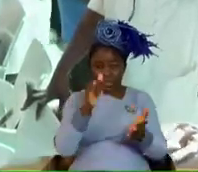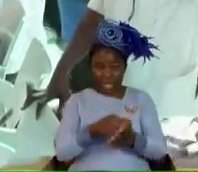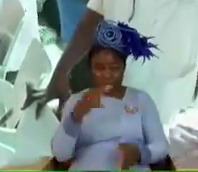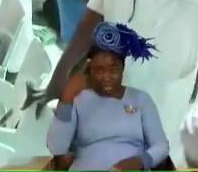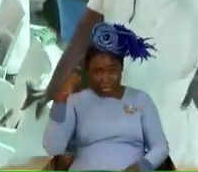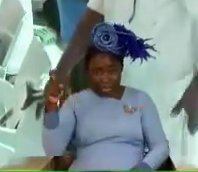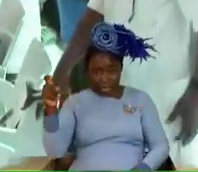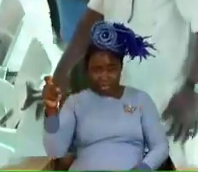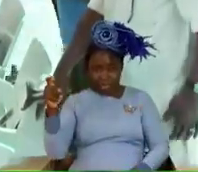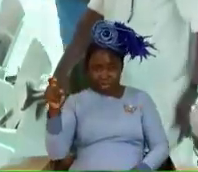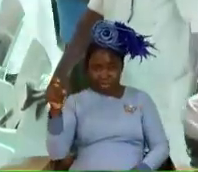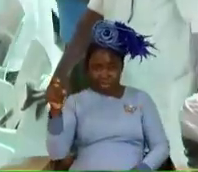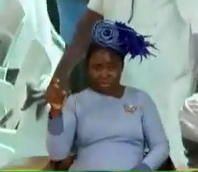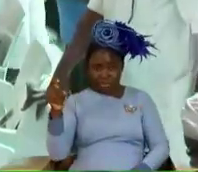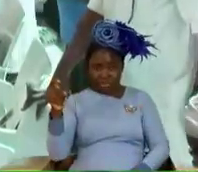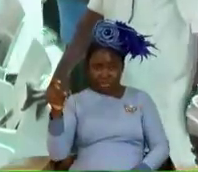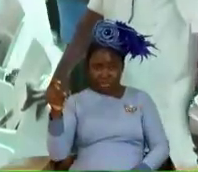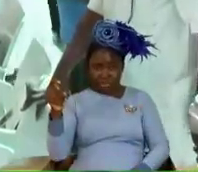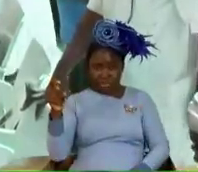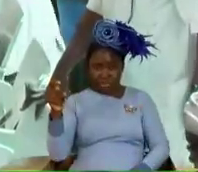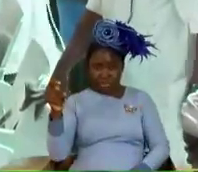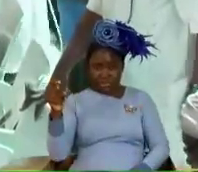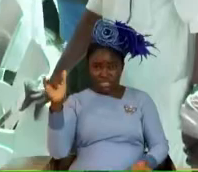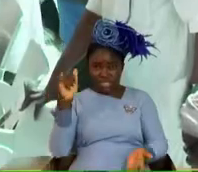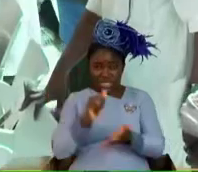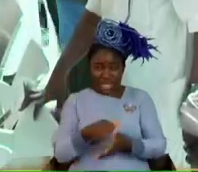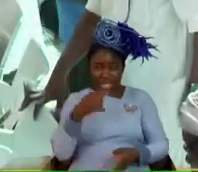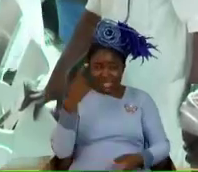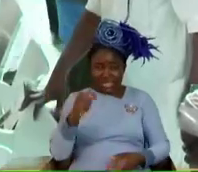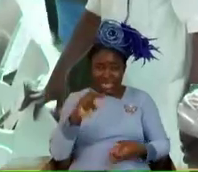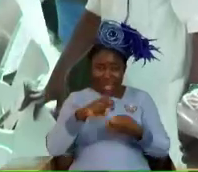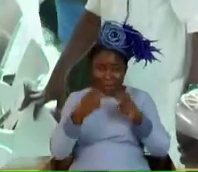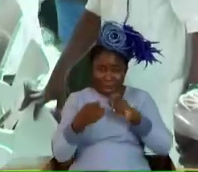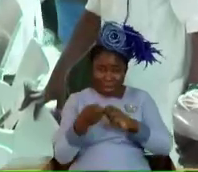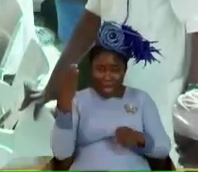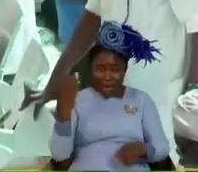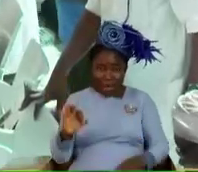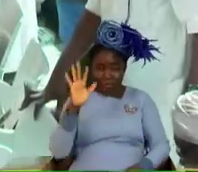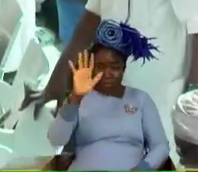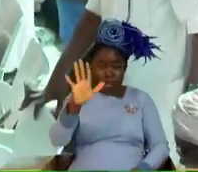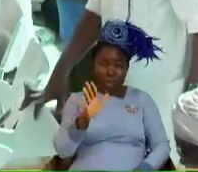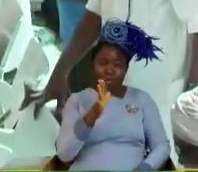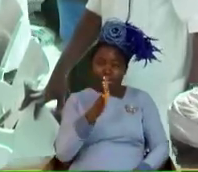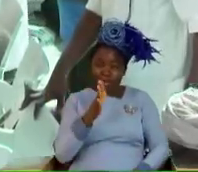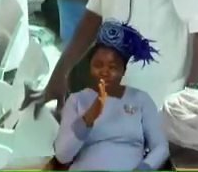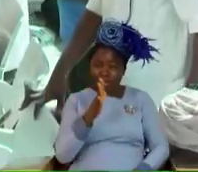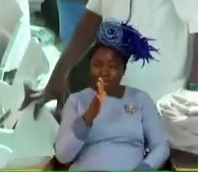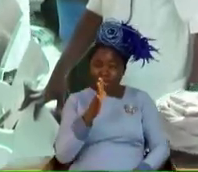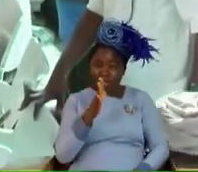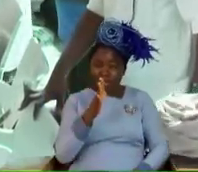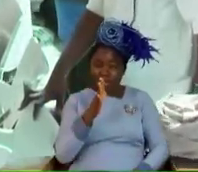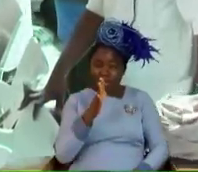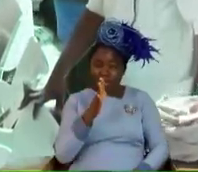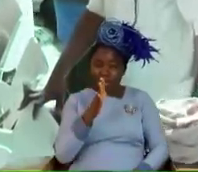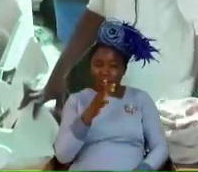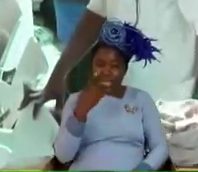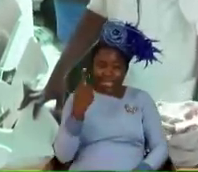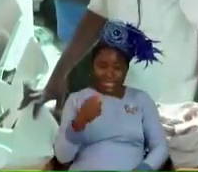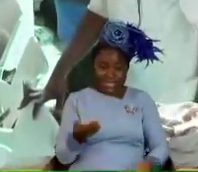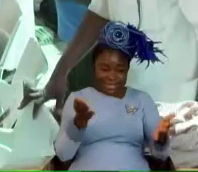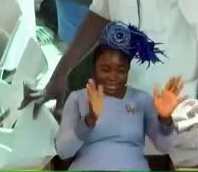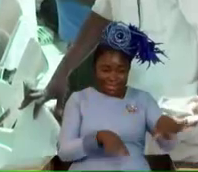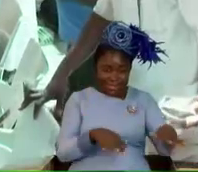yin loju koroju loju ala yi that the problem of your mother, the death that killed that